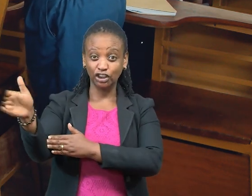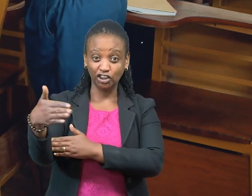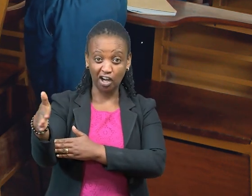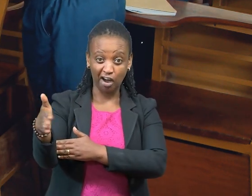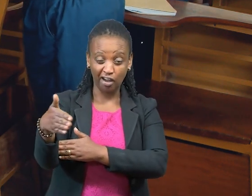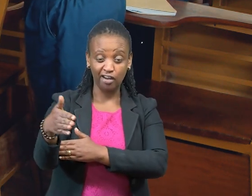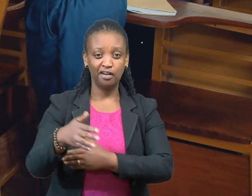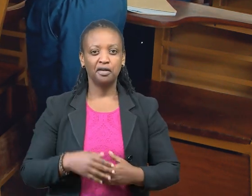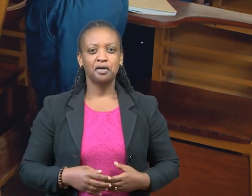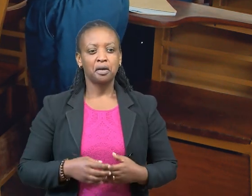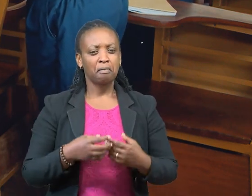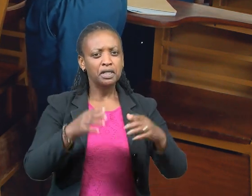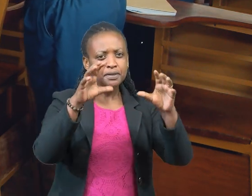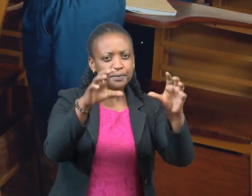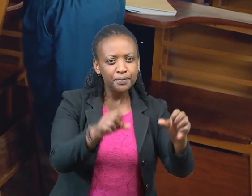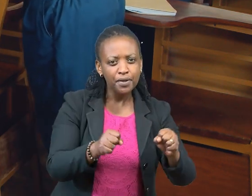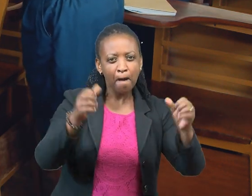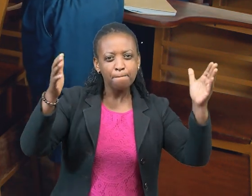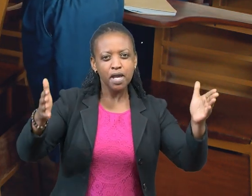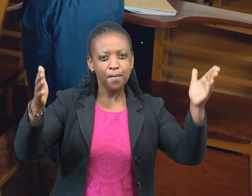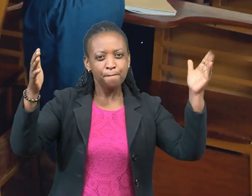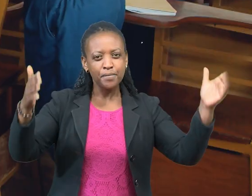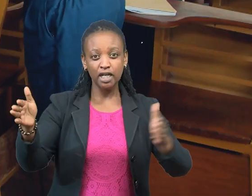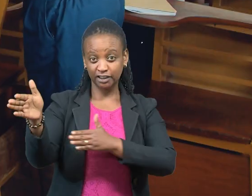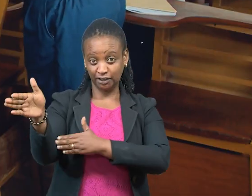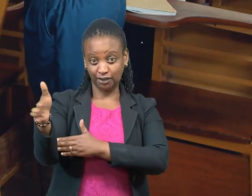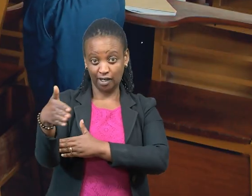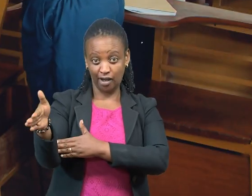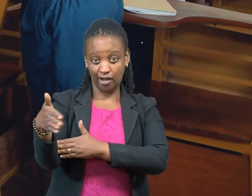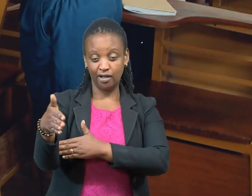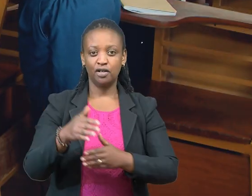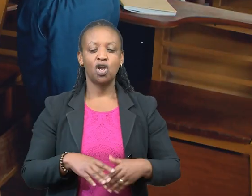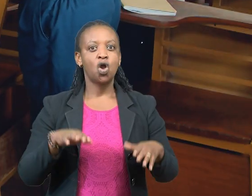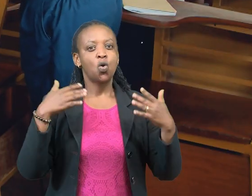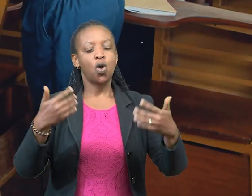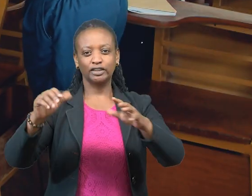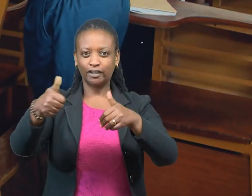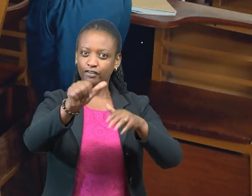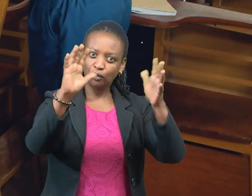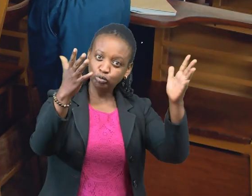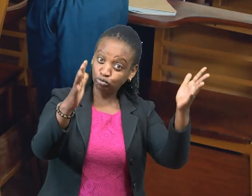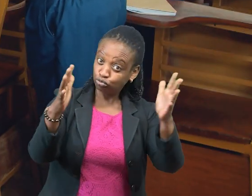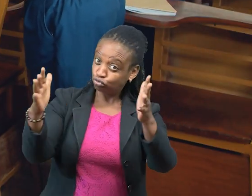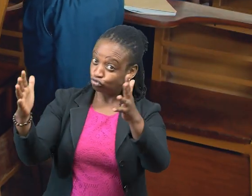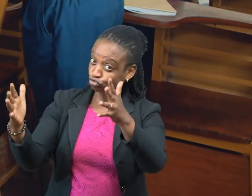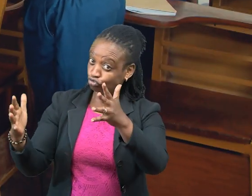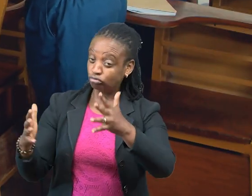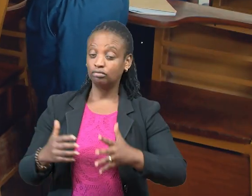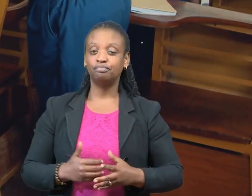big shark. It was caught by a big, big shark. Wow, clap hands